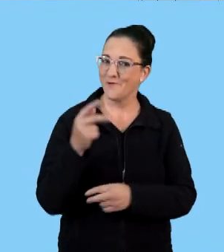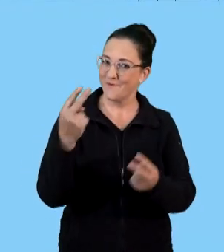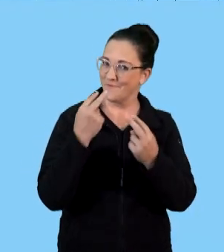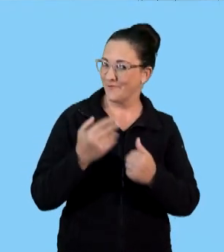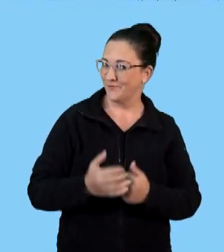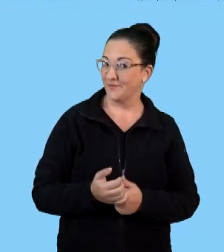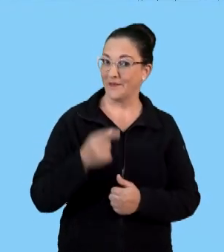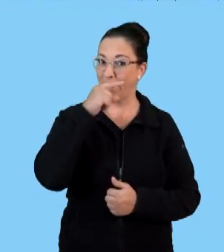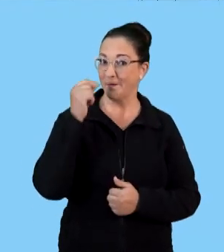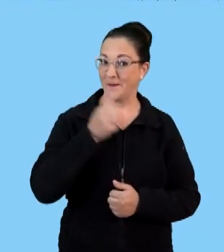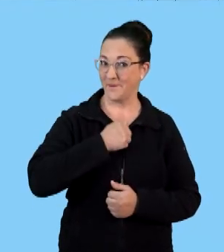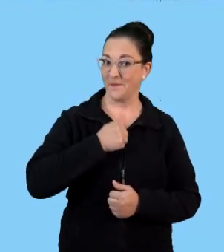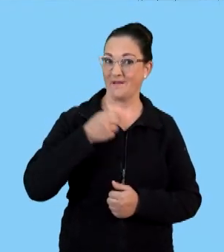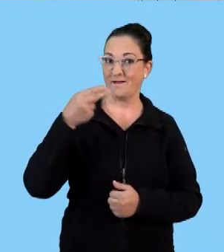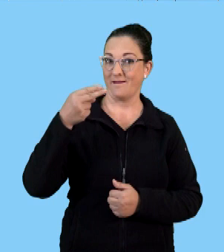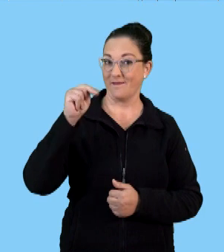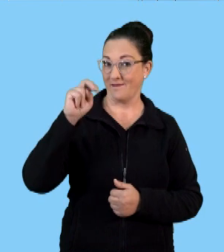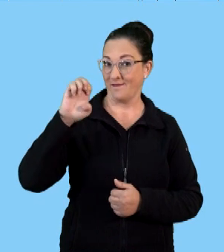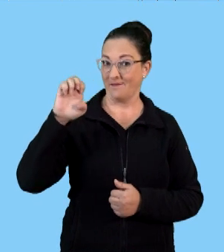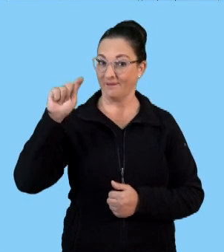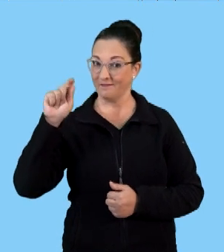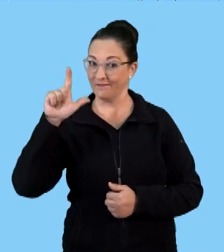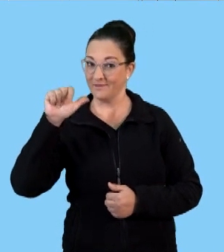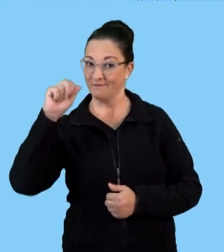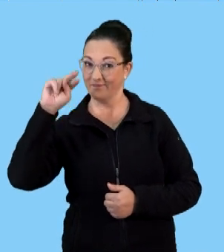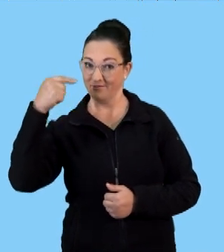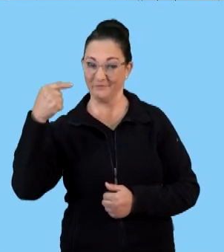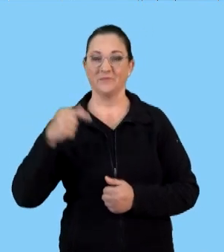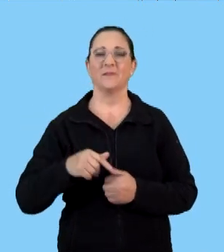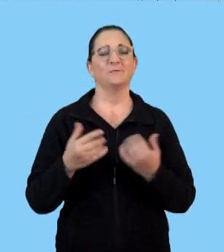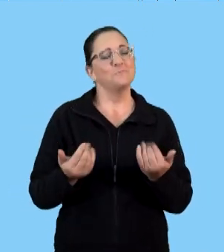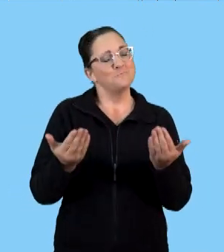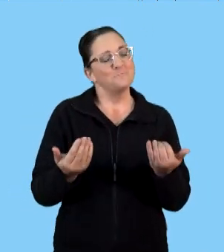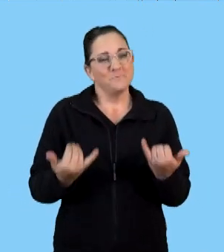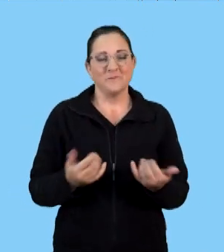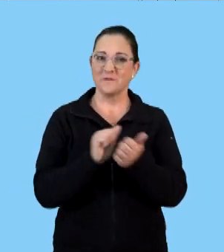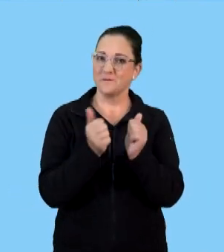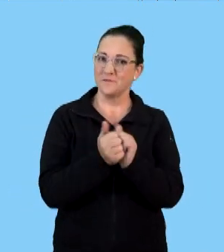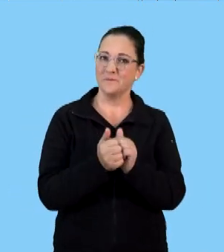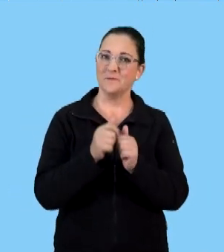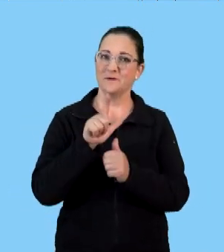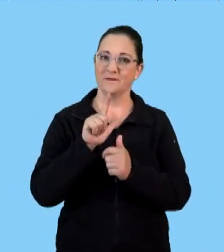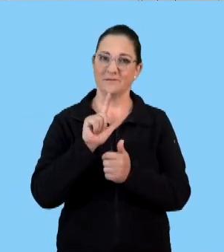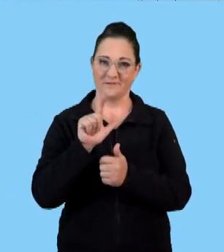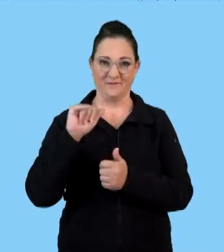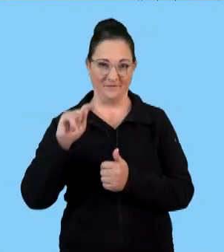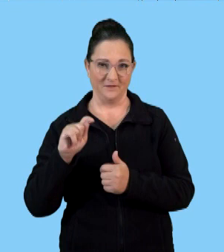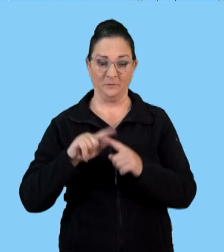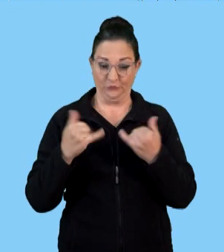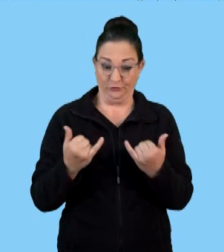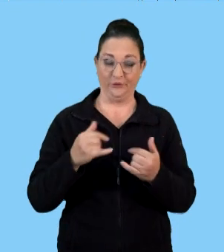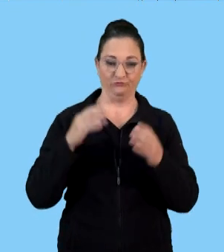our viewers out there. My name is Heinrich Neetling and welcome to Mathematical Literacy. In our lesson today, we'll focus on strip charts